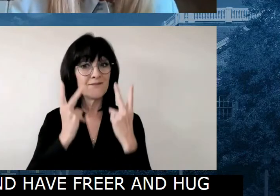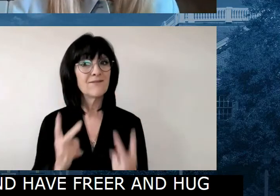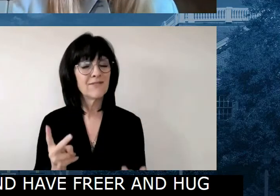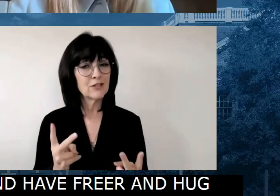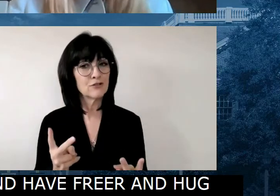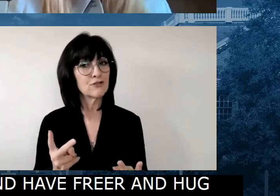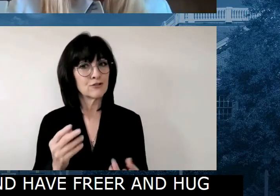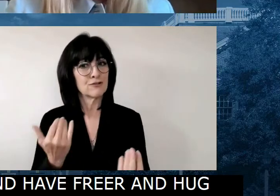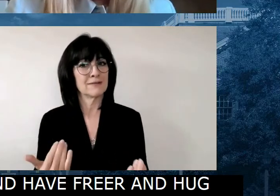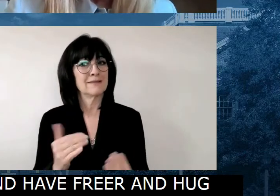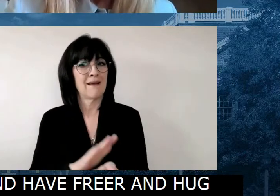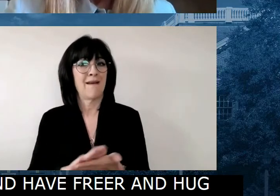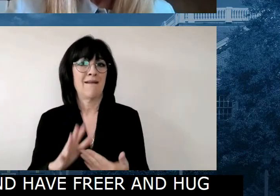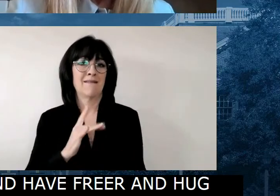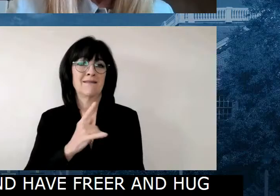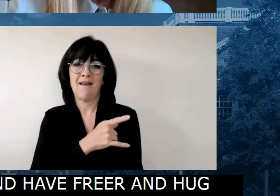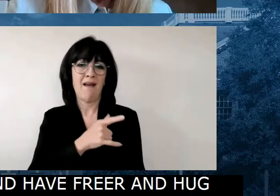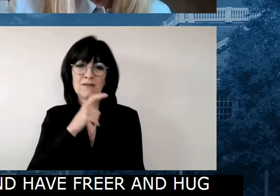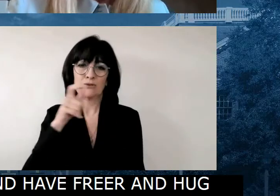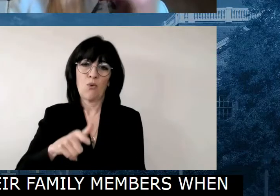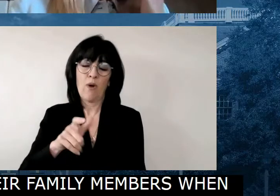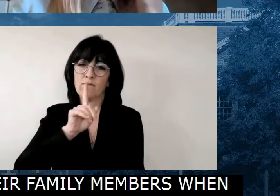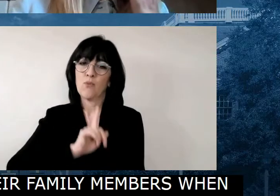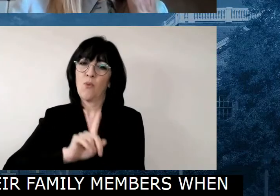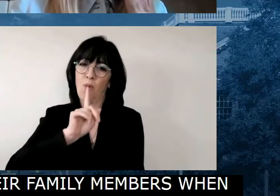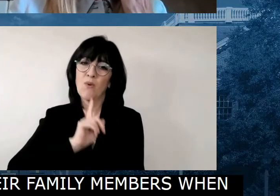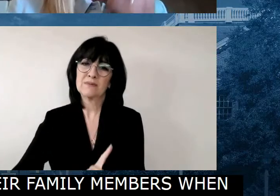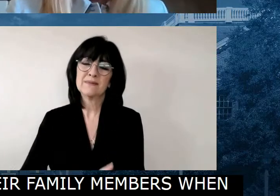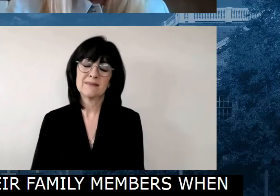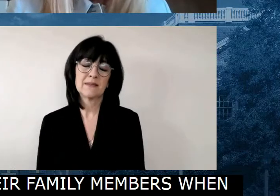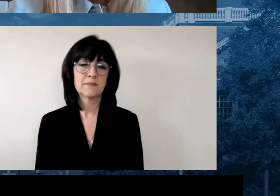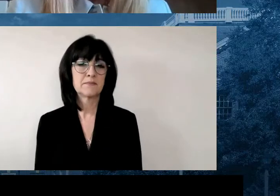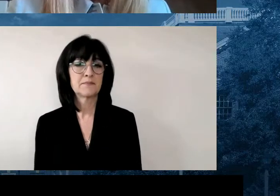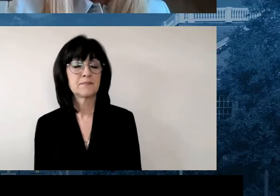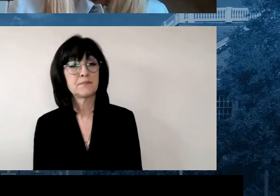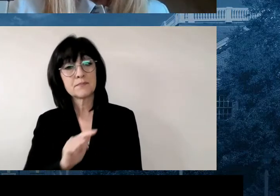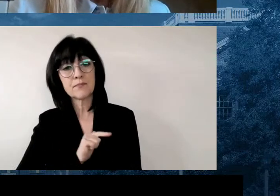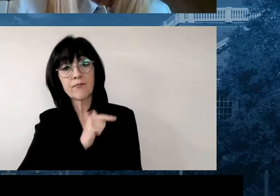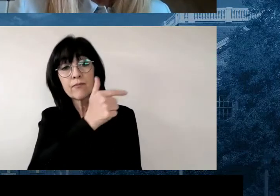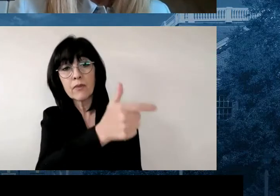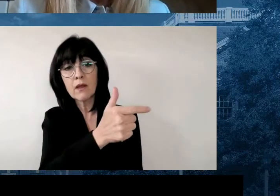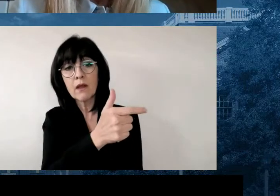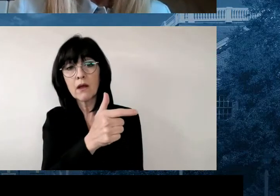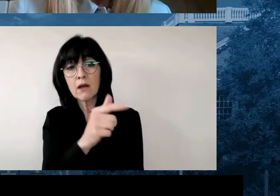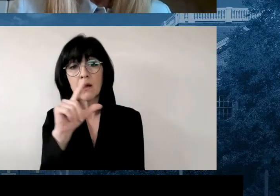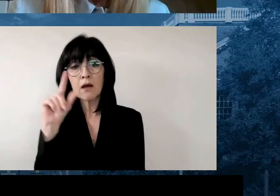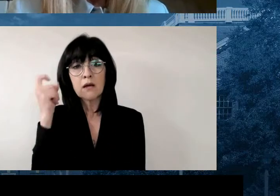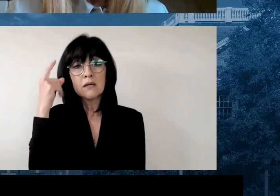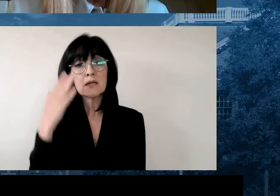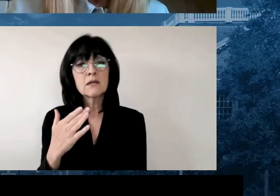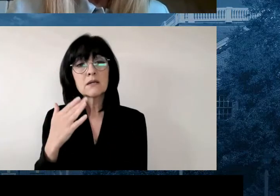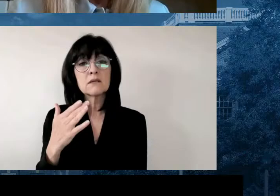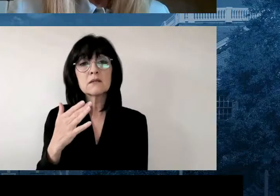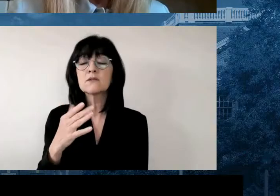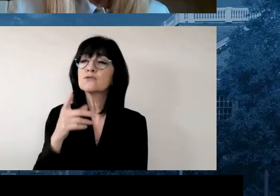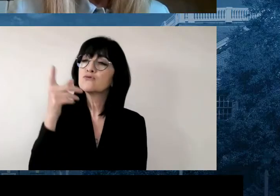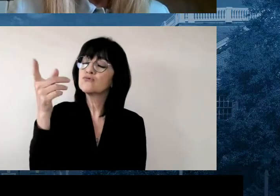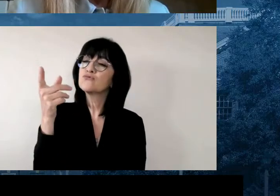them. So just to the other part of your question, Tim, the original